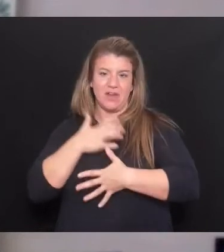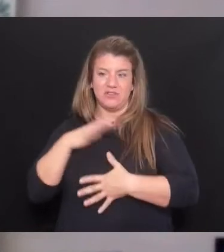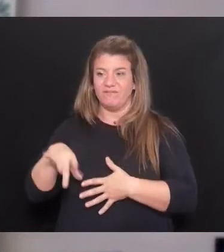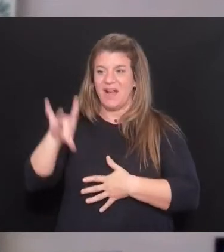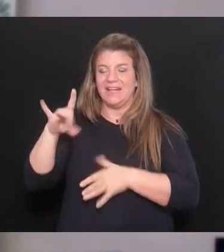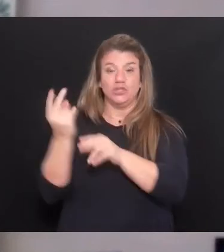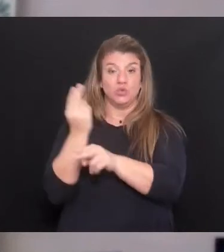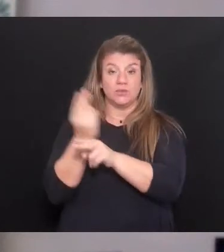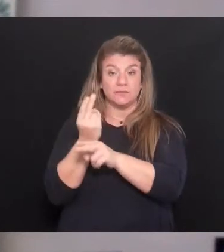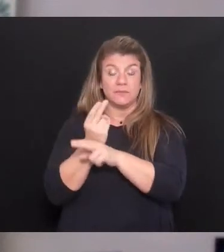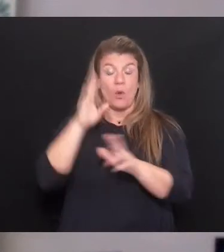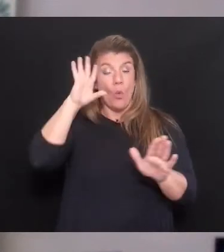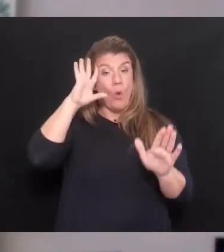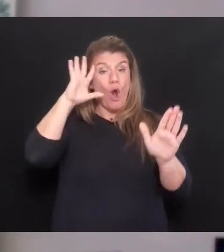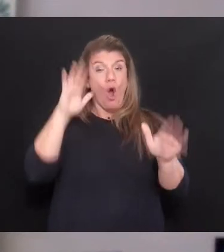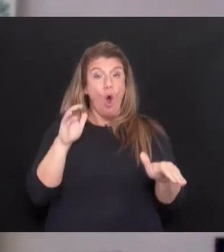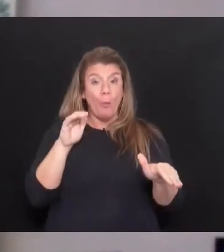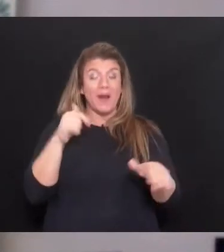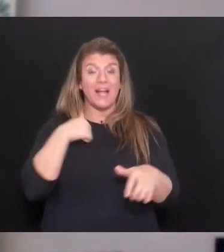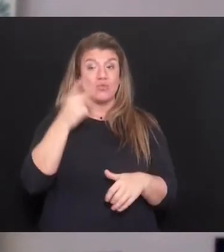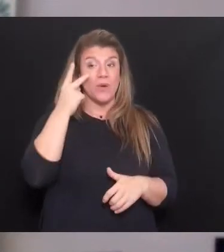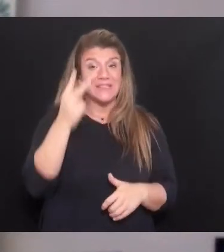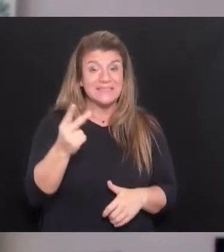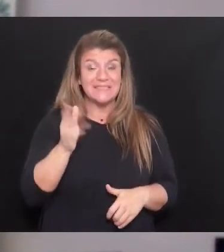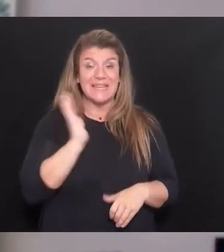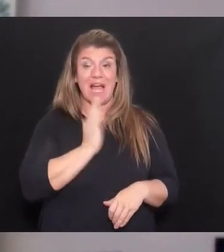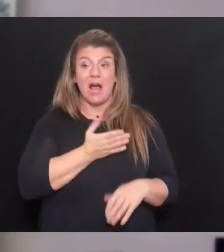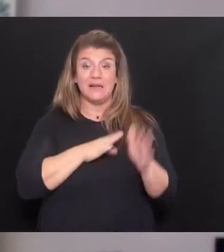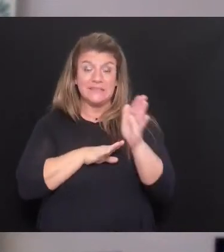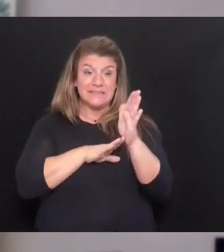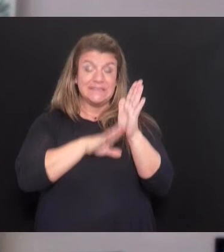hope is that as we see this surge with